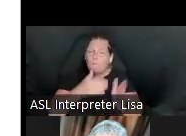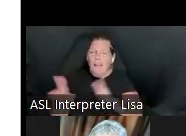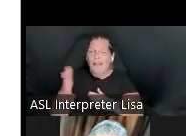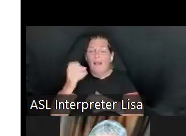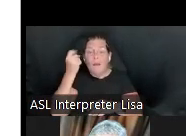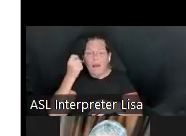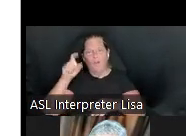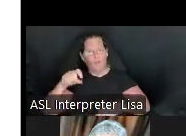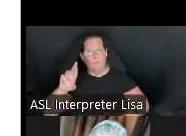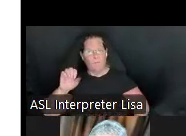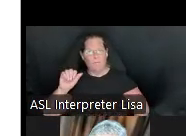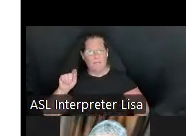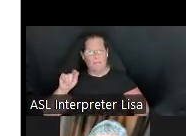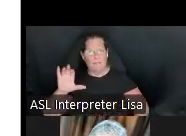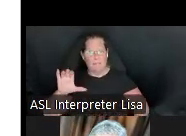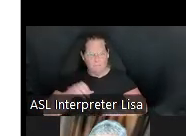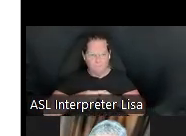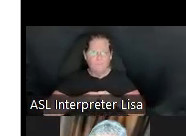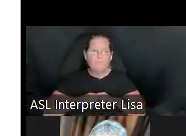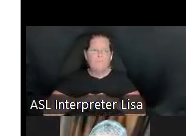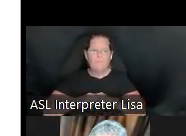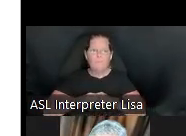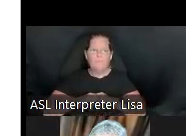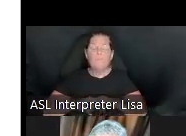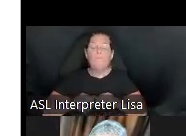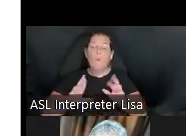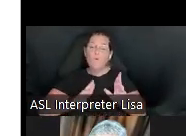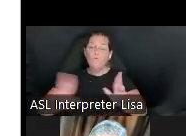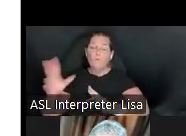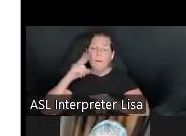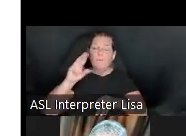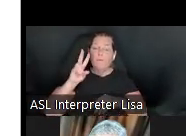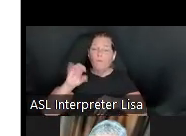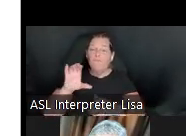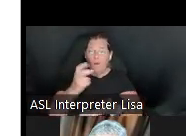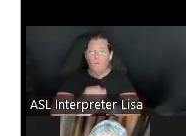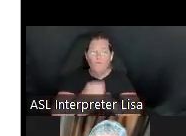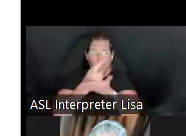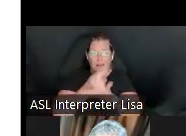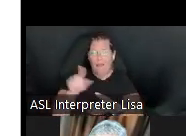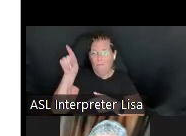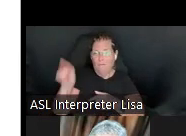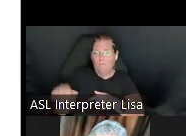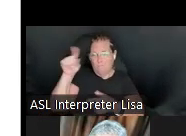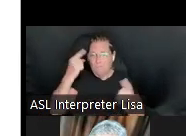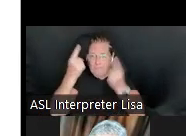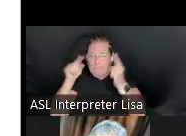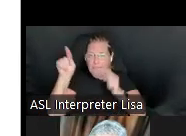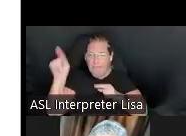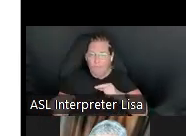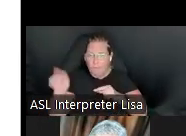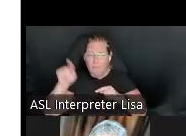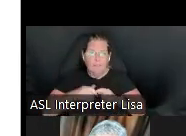You can go on to the next slide. And when we're talking about readiness for vocational rehabilitation, here's a few things that you might want to